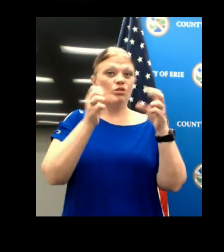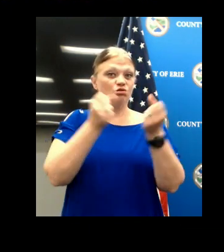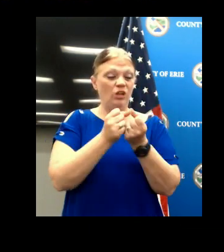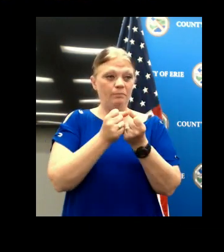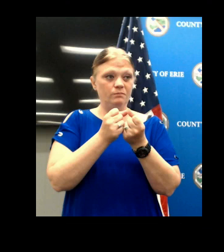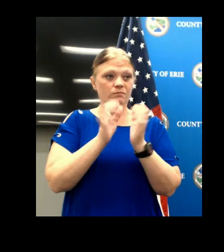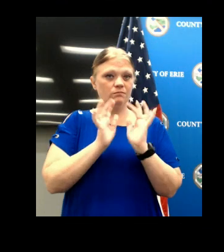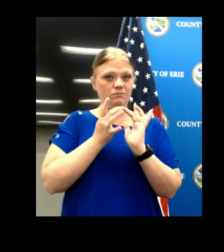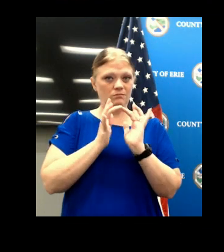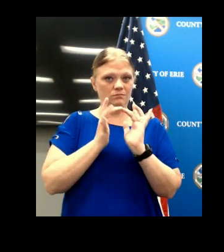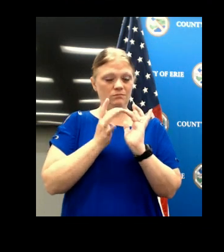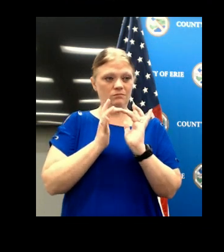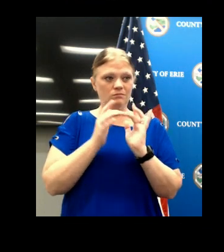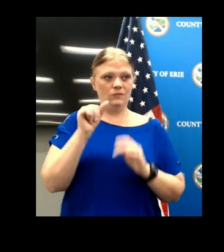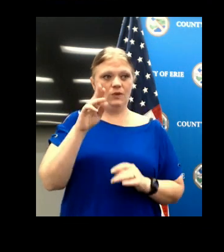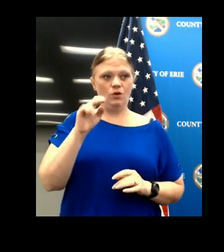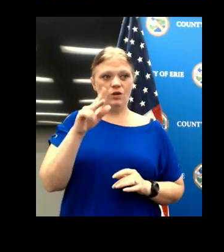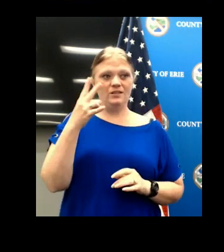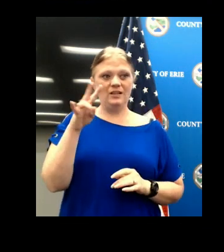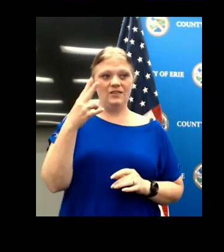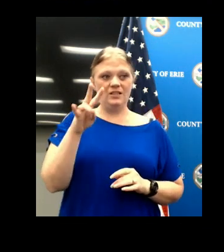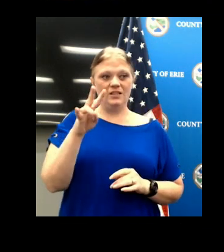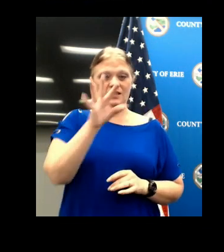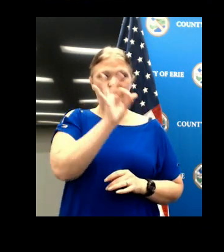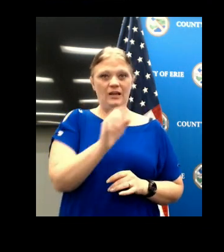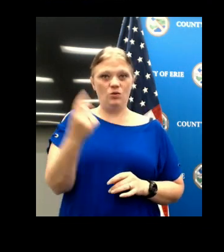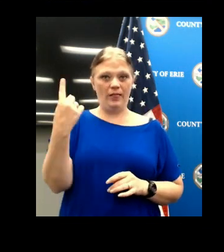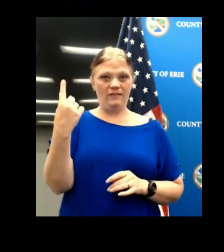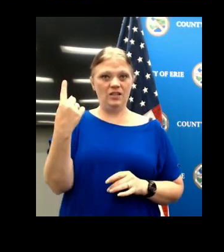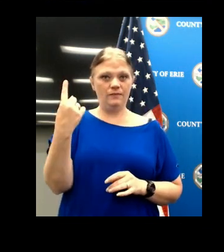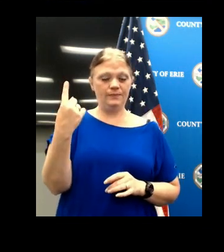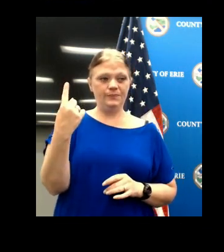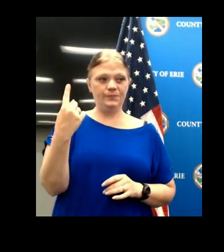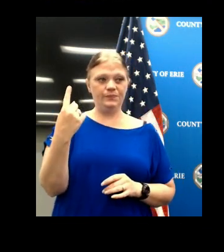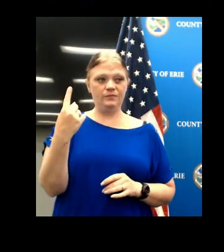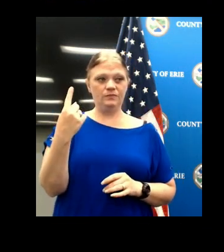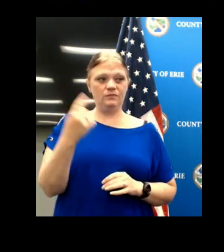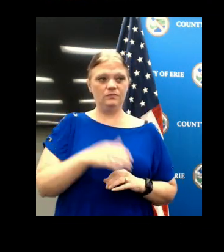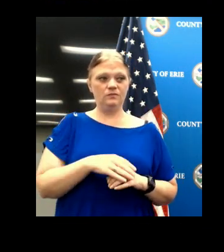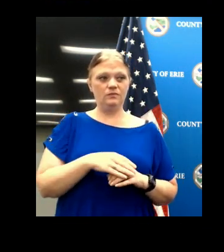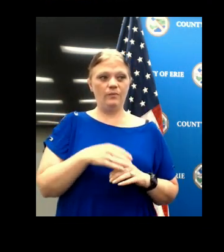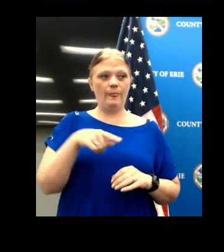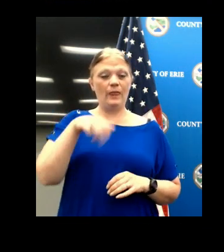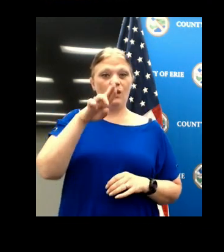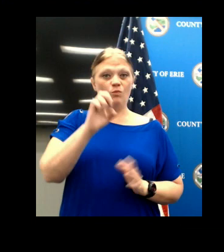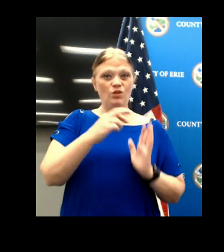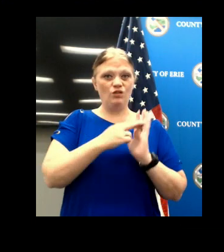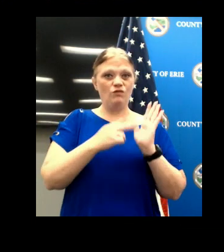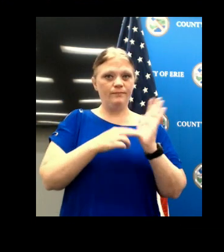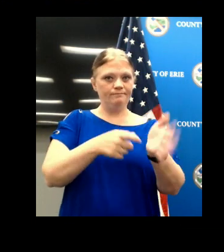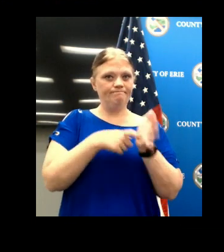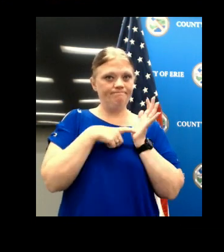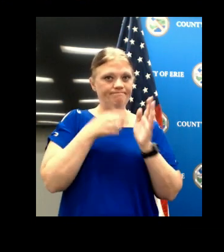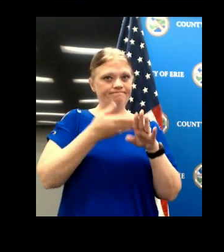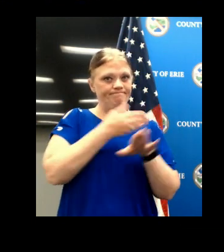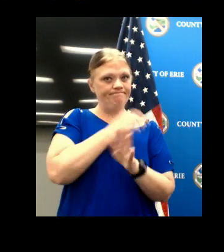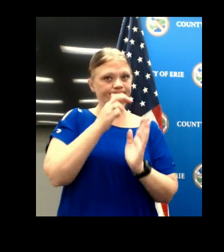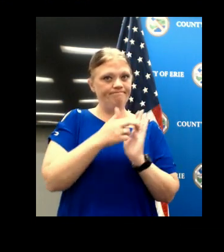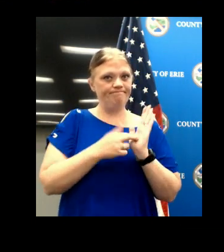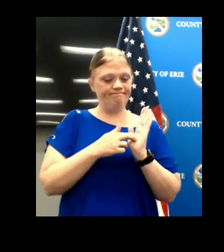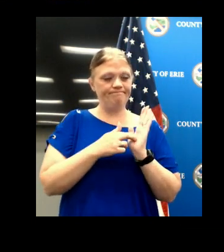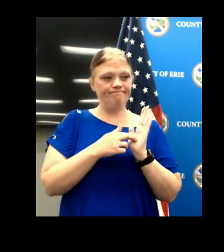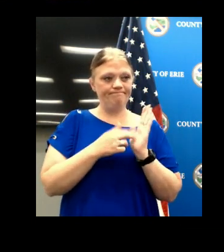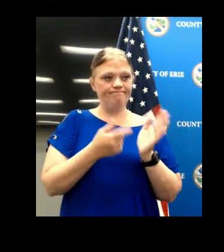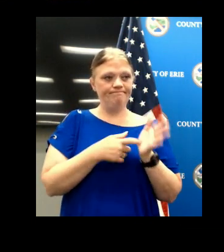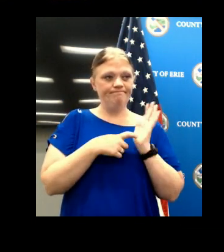to be online on August 17th from 9 to 11 a.m. So pre-registration is required. This